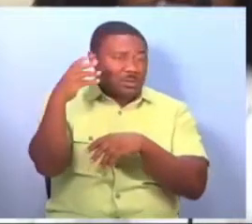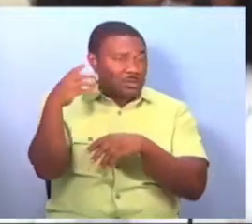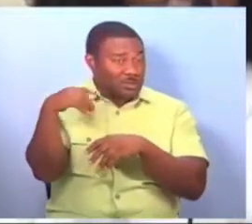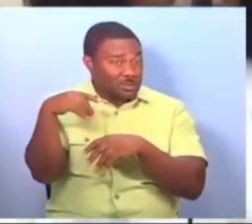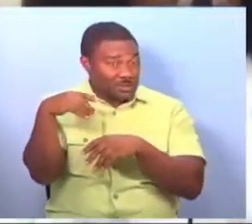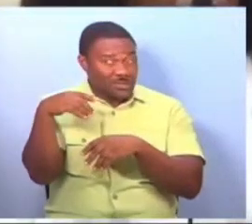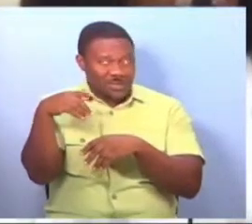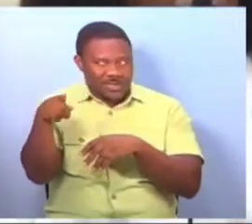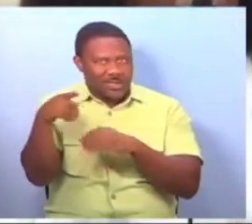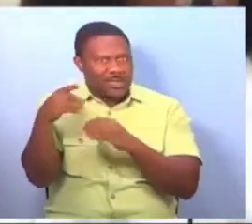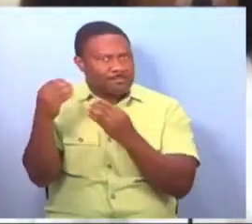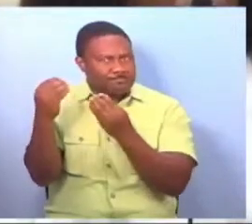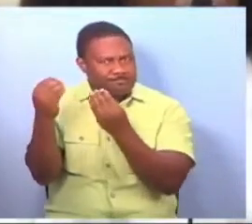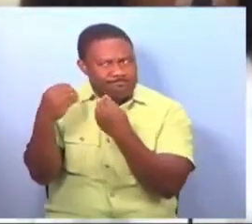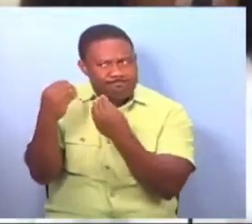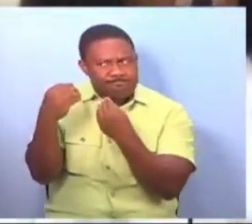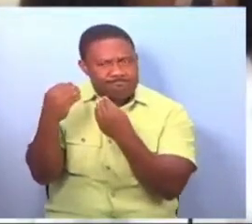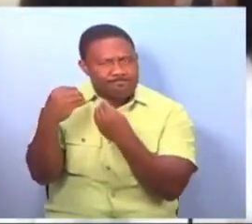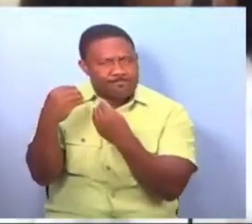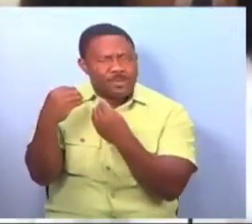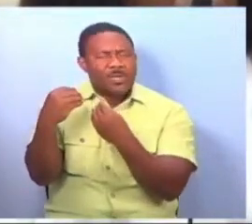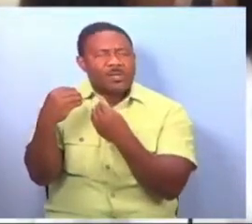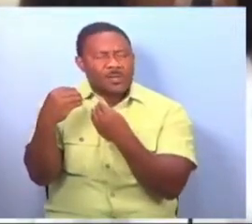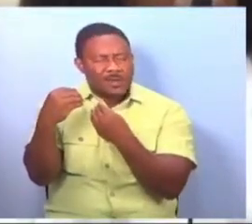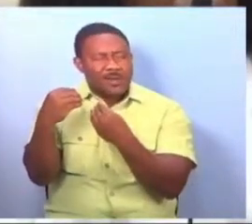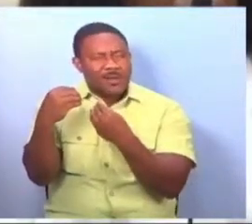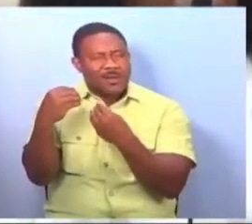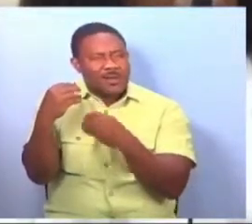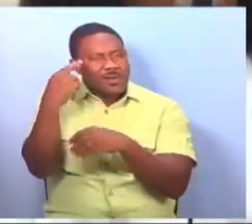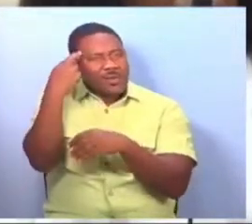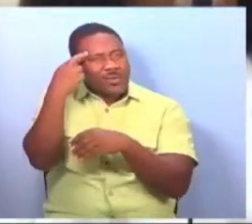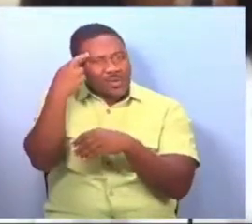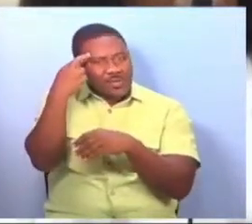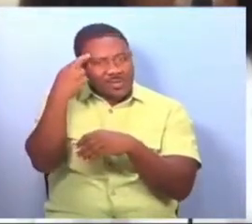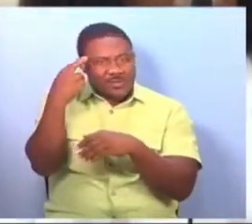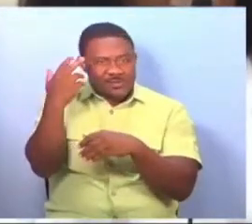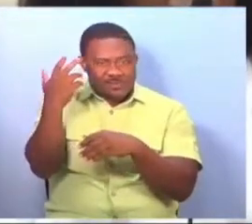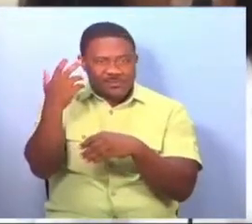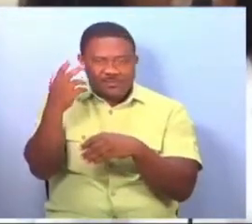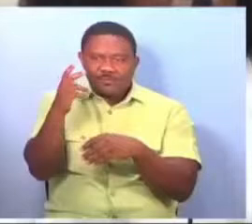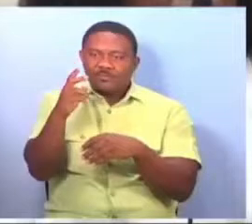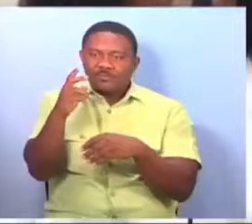that education, I joined the climate